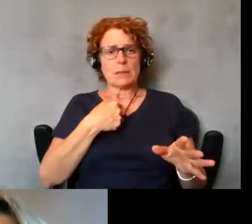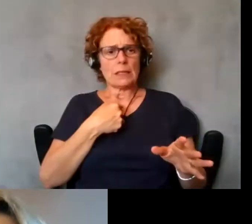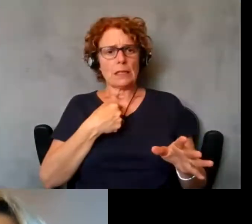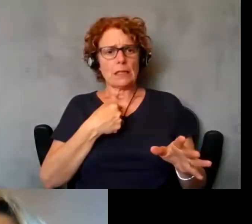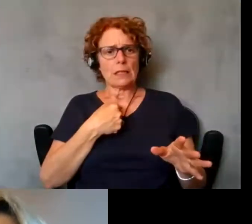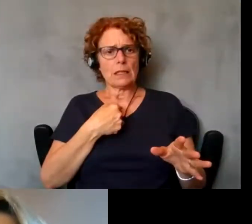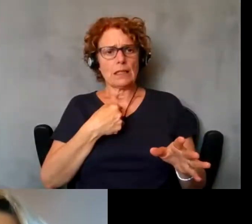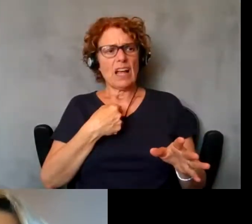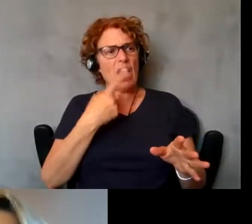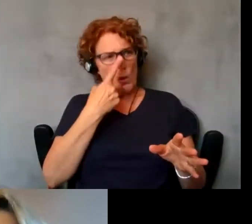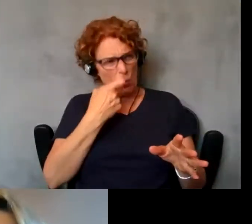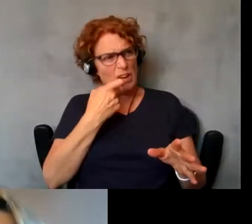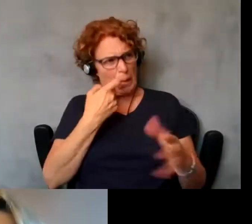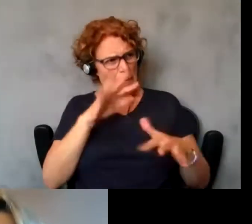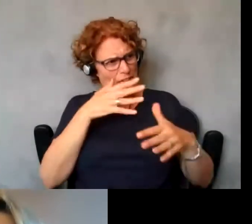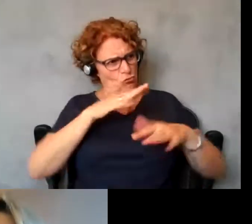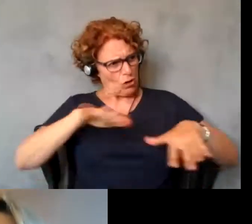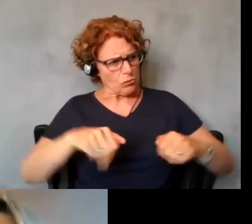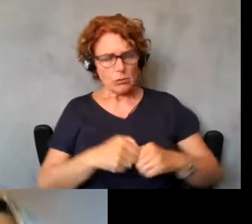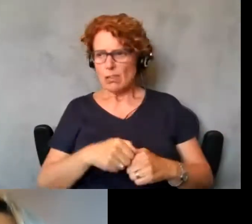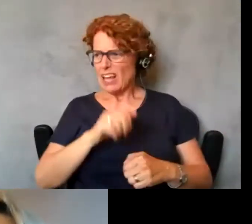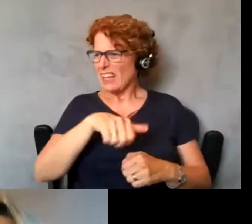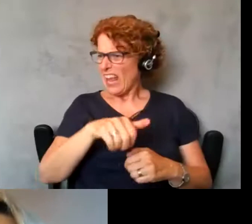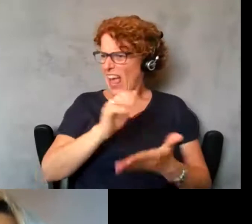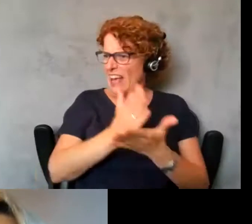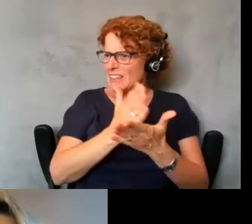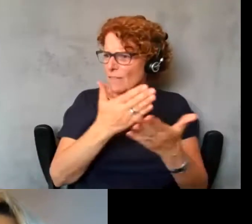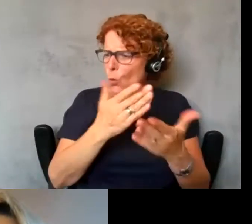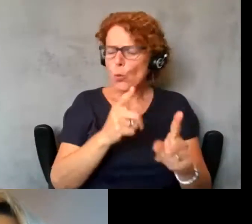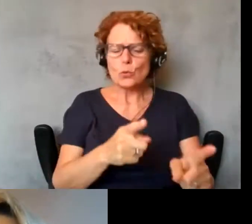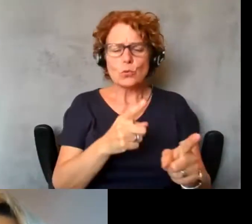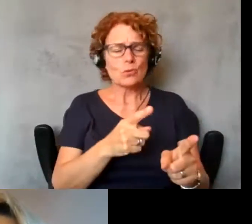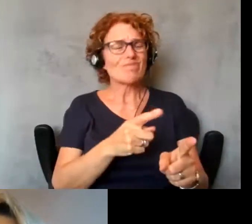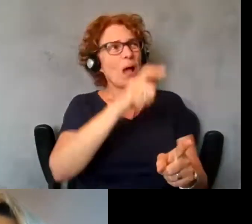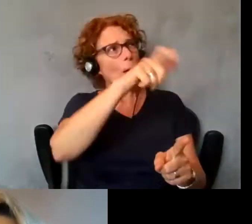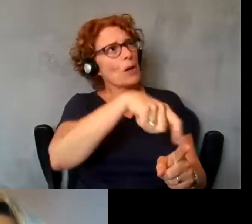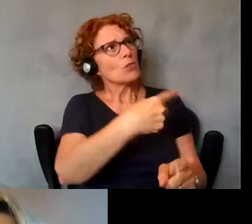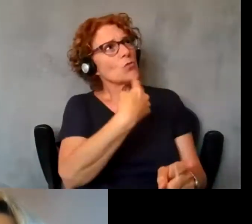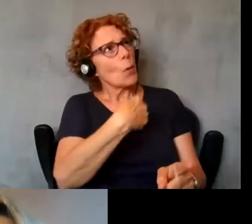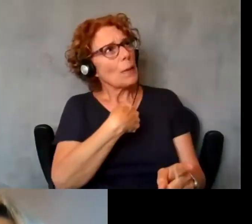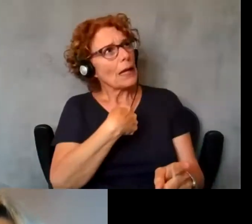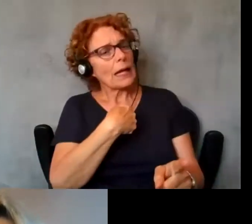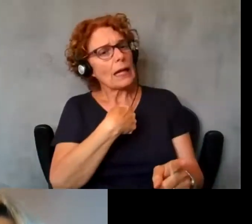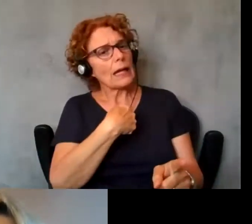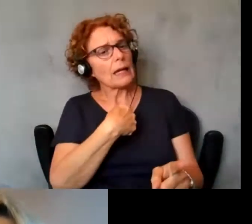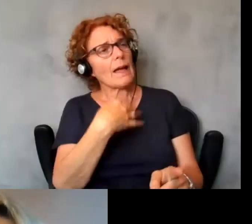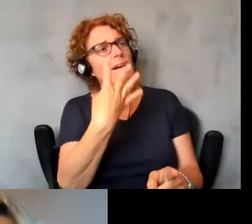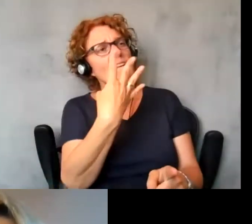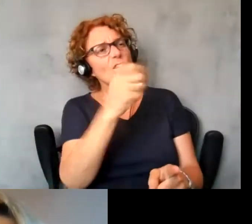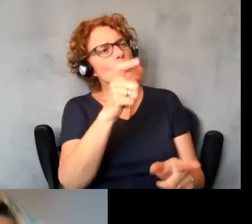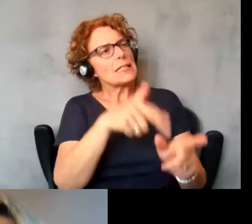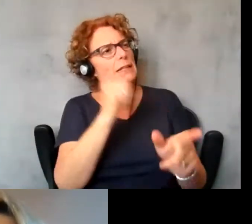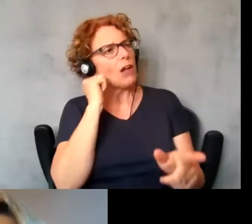had children? And I said, yeah, of course you could have. And he goes, because I was told 40 years